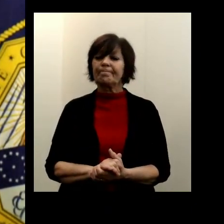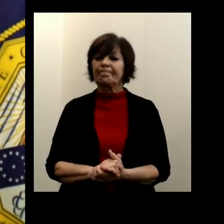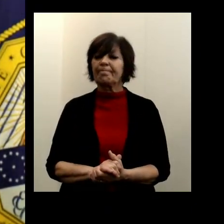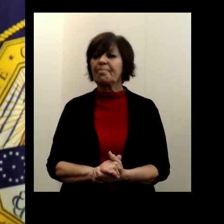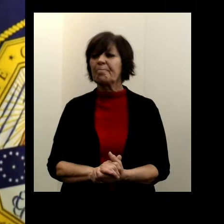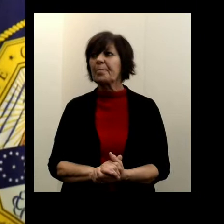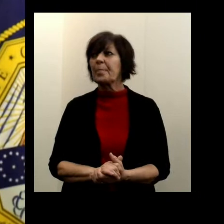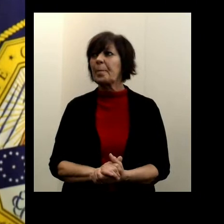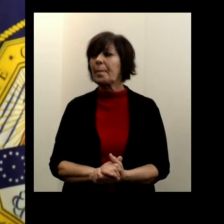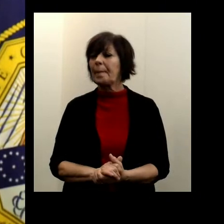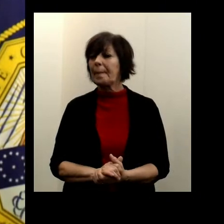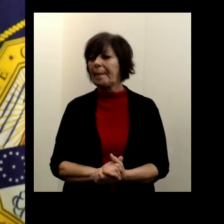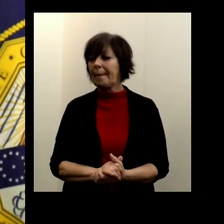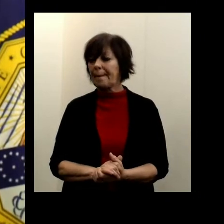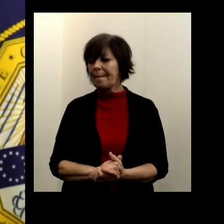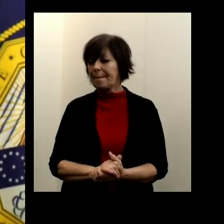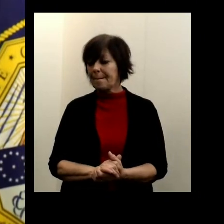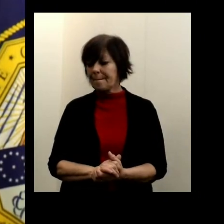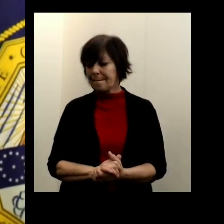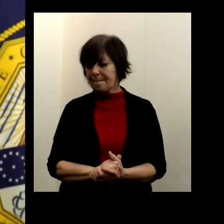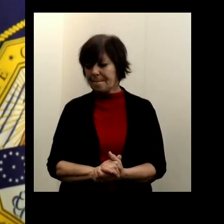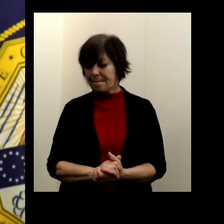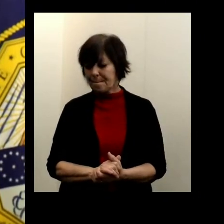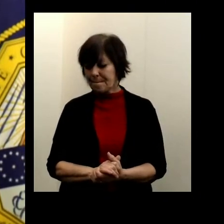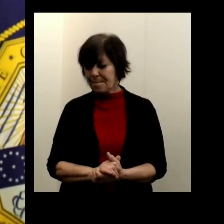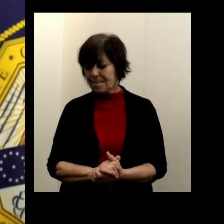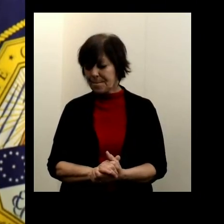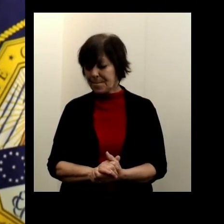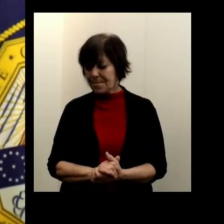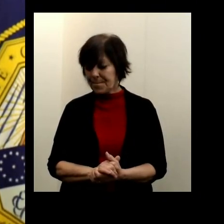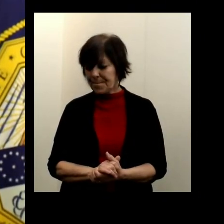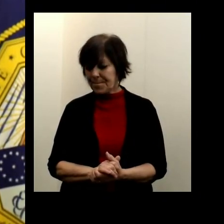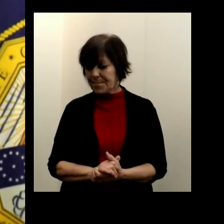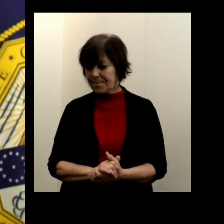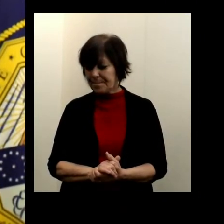Thanks. Okay, going back to Ethan Powers. Do you have any more questions, Ethan?